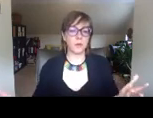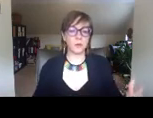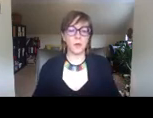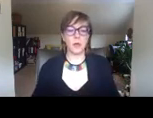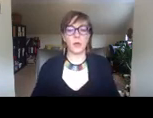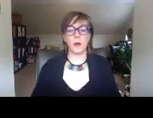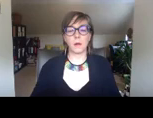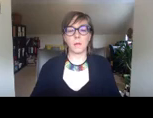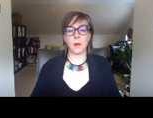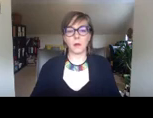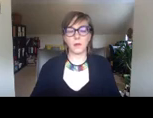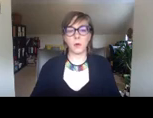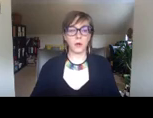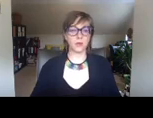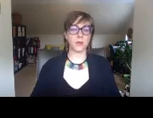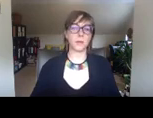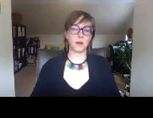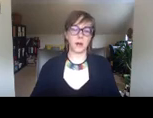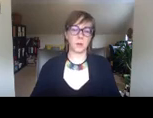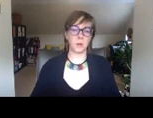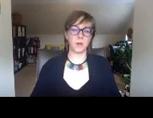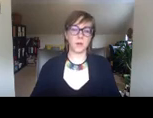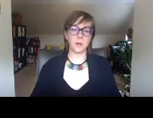broader view of the whole country,